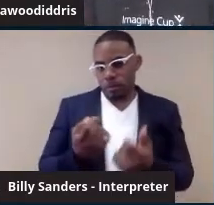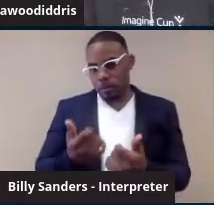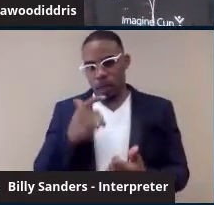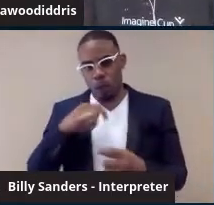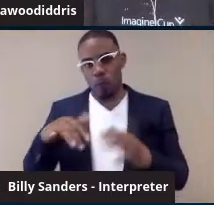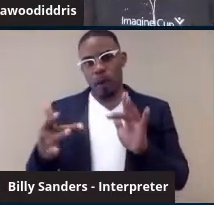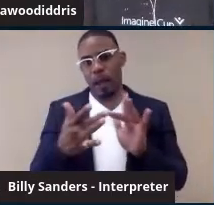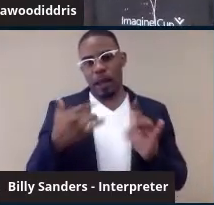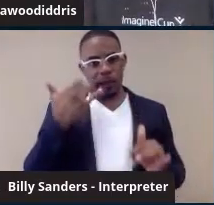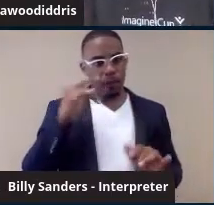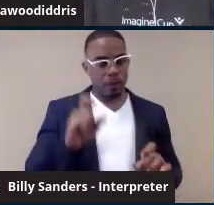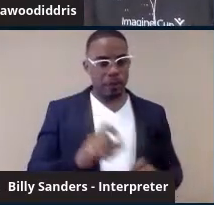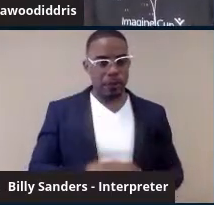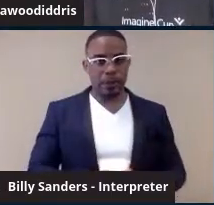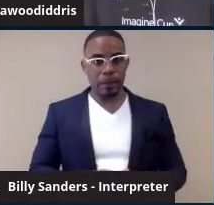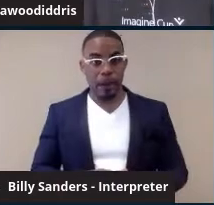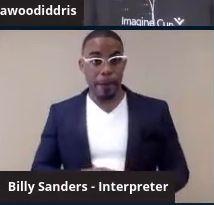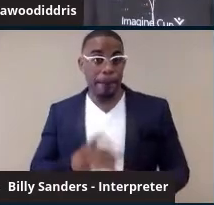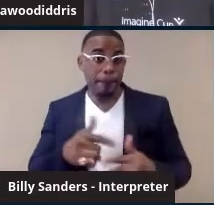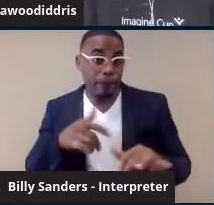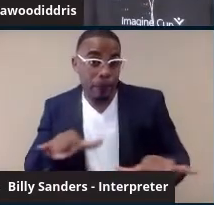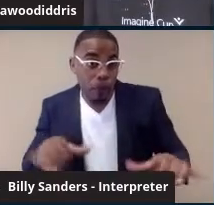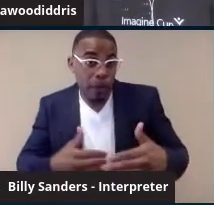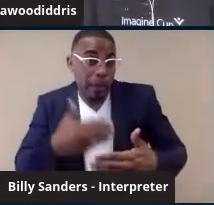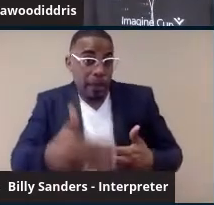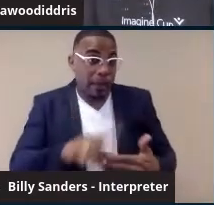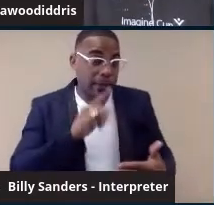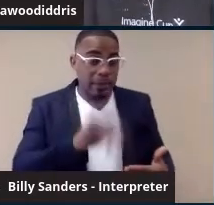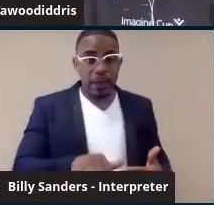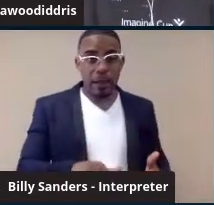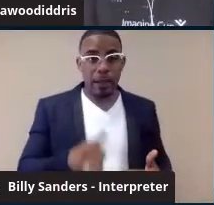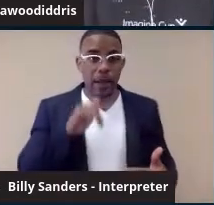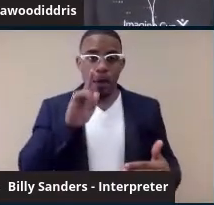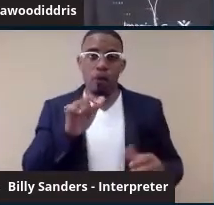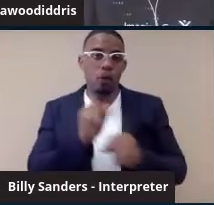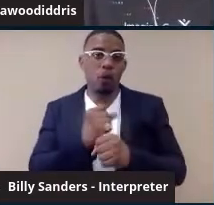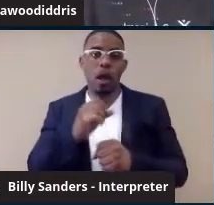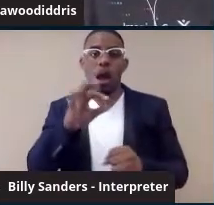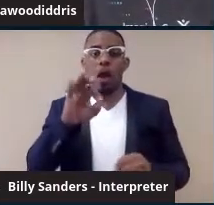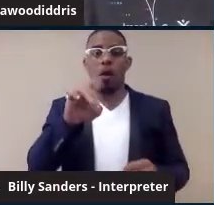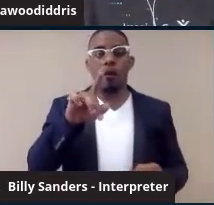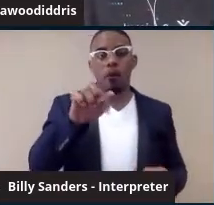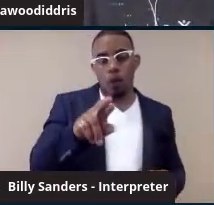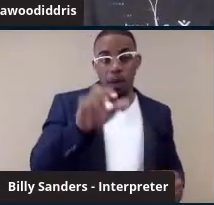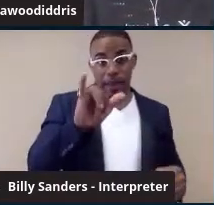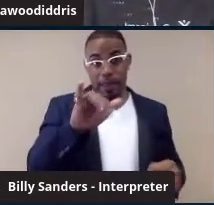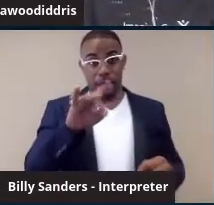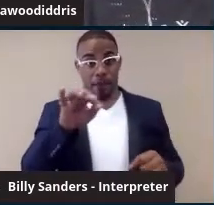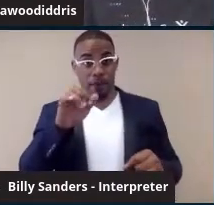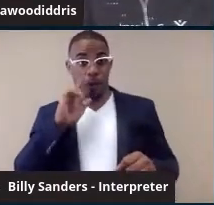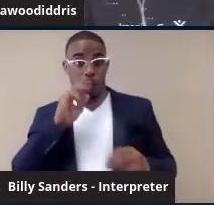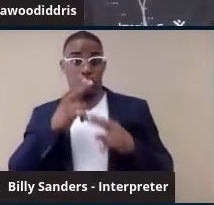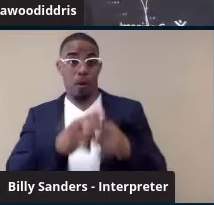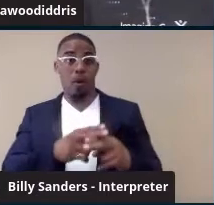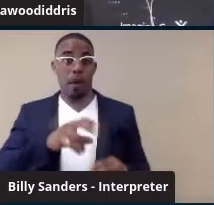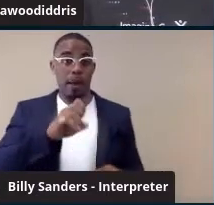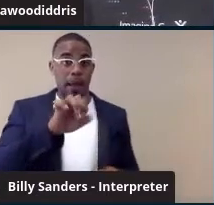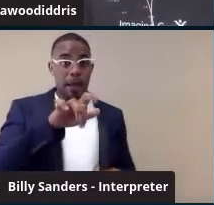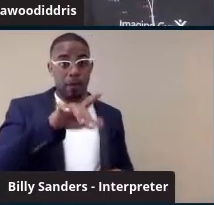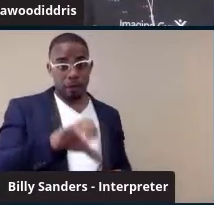Okay. So what do we have to do next is that I'm just going to create a folder. This folder is going to be called